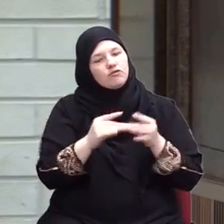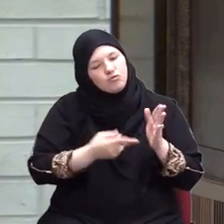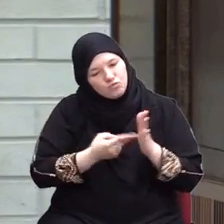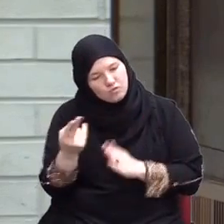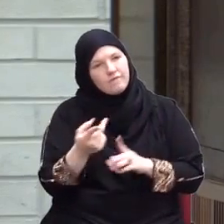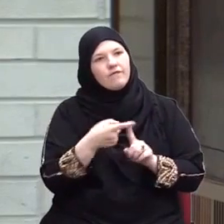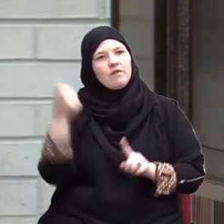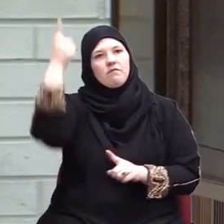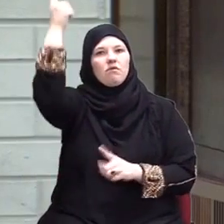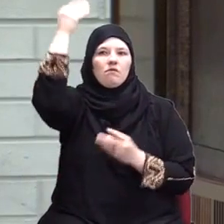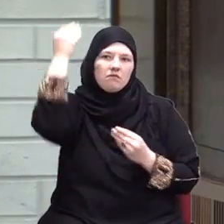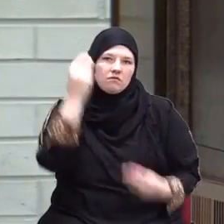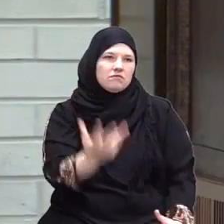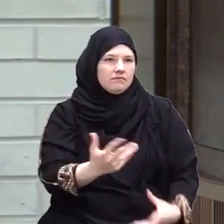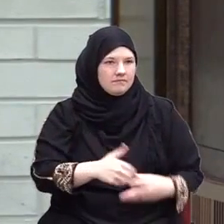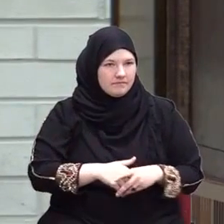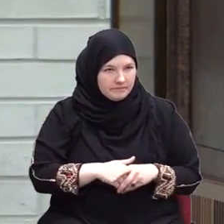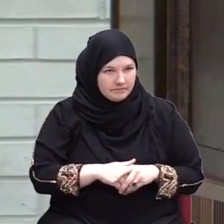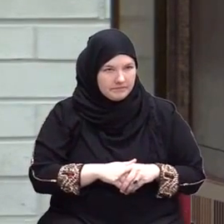that